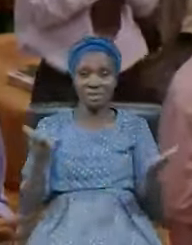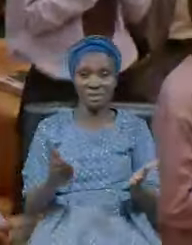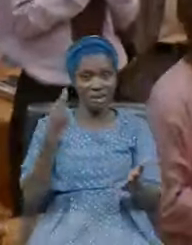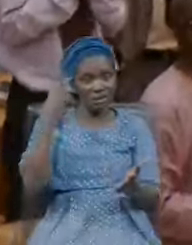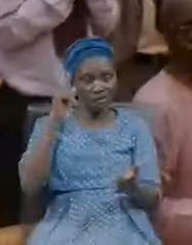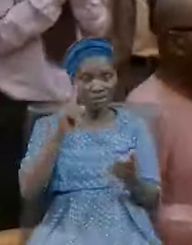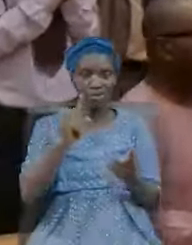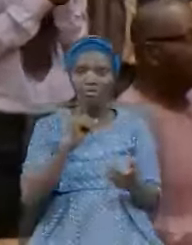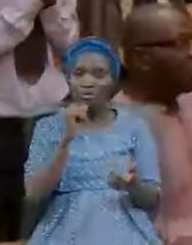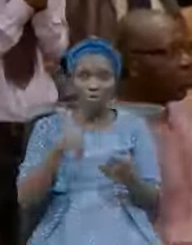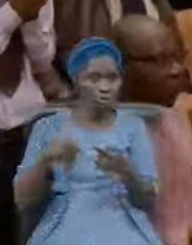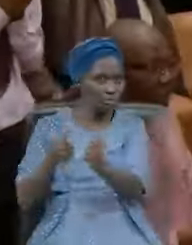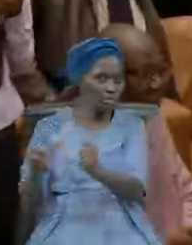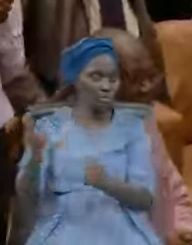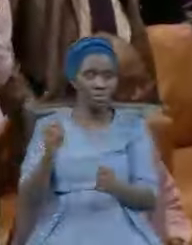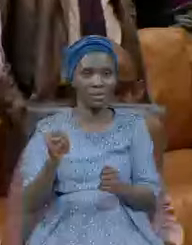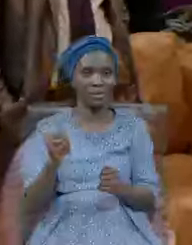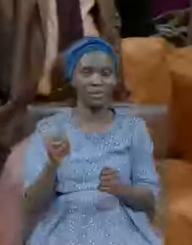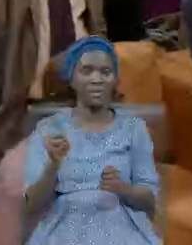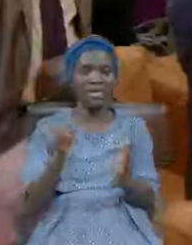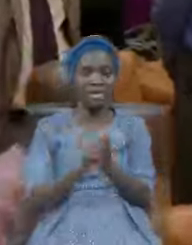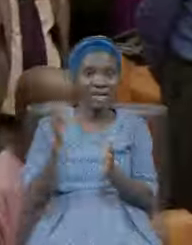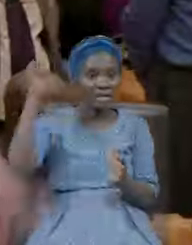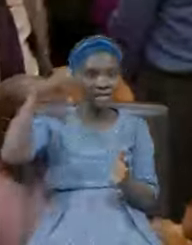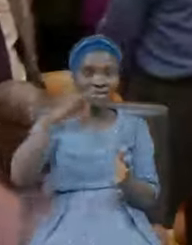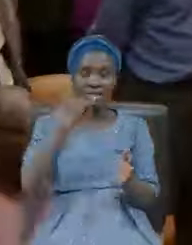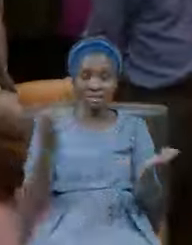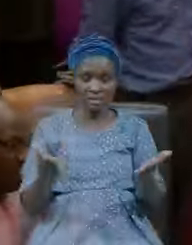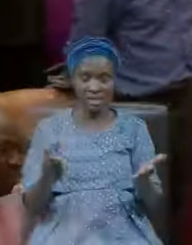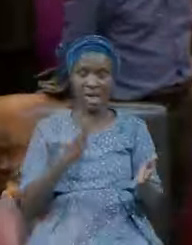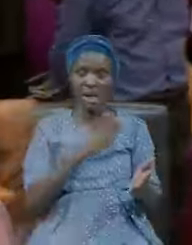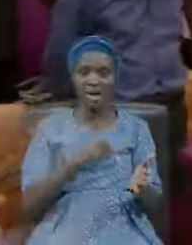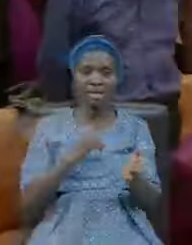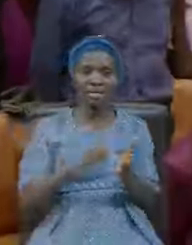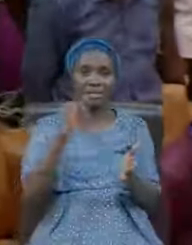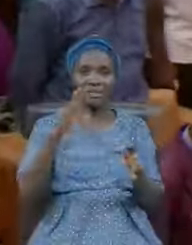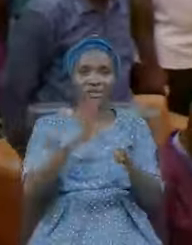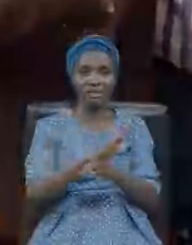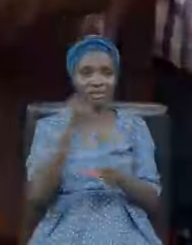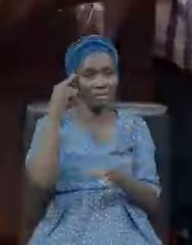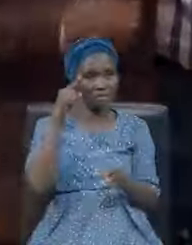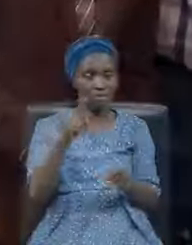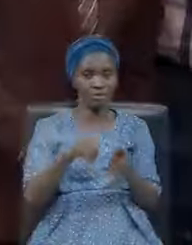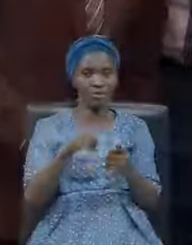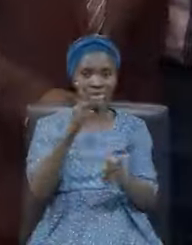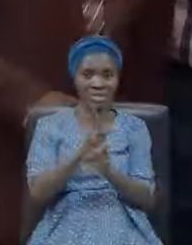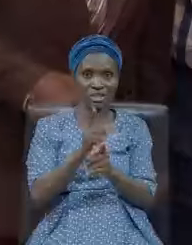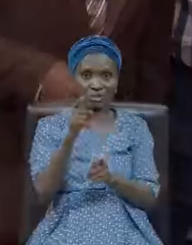And that grace is sufficient for you. Will keep you